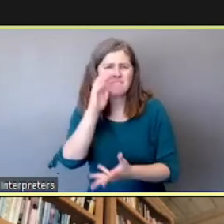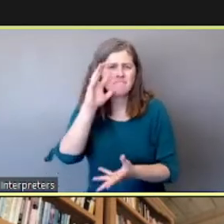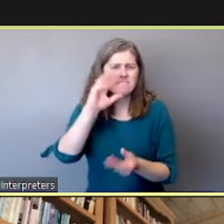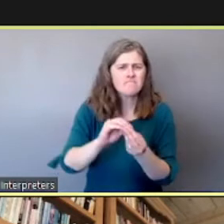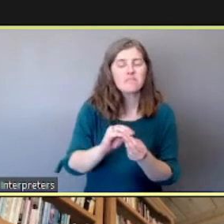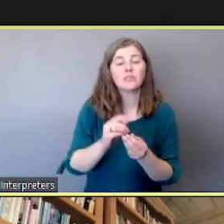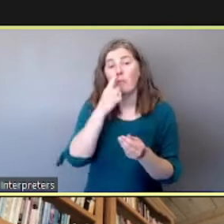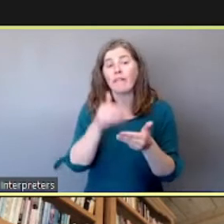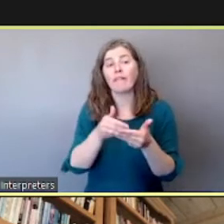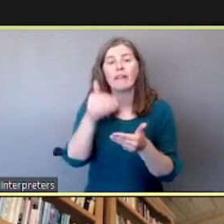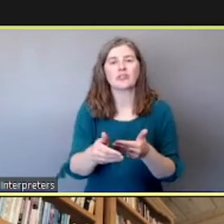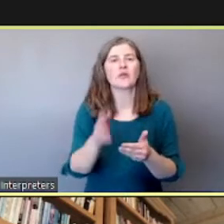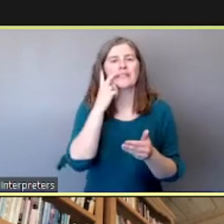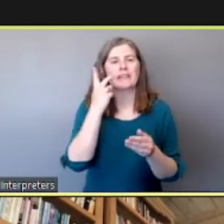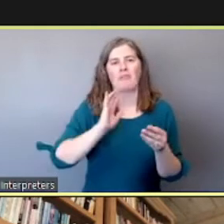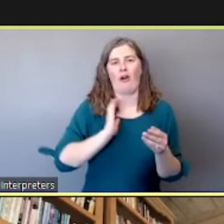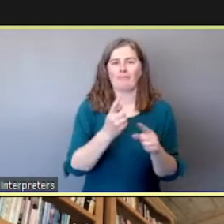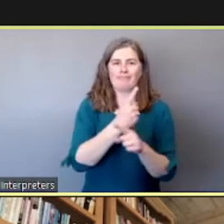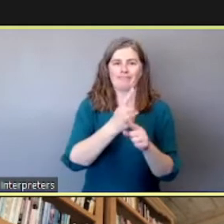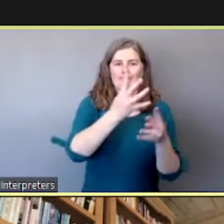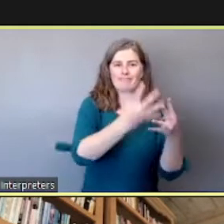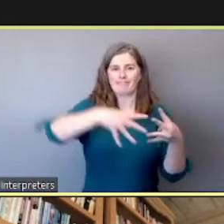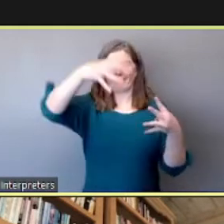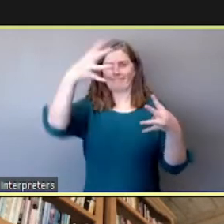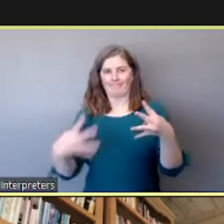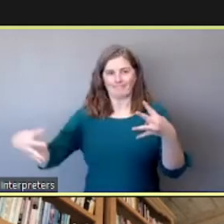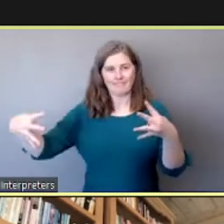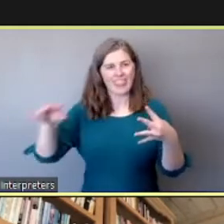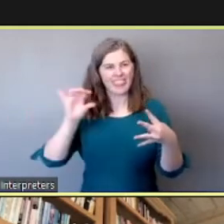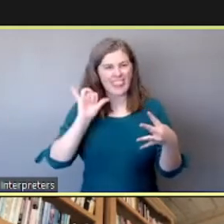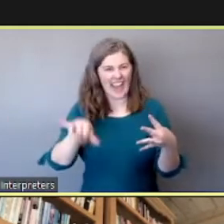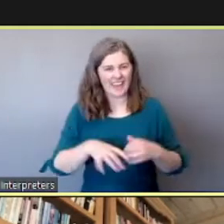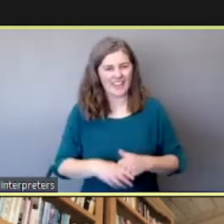next slide, and you'll see the familiar epi curve.